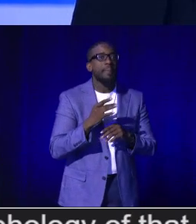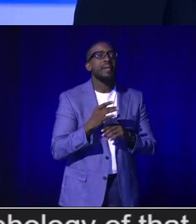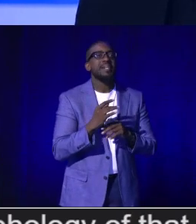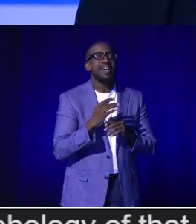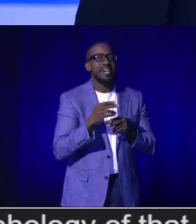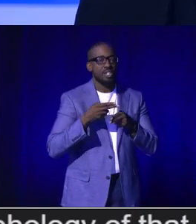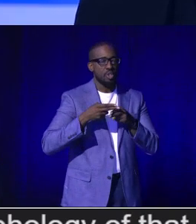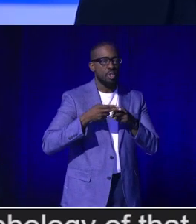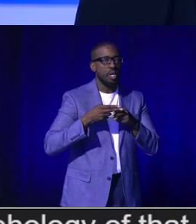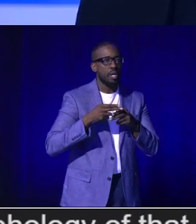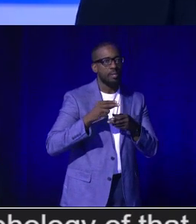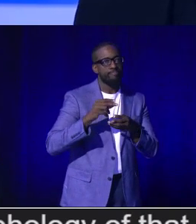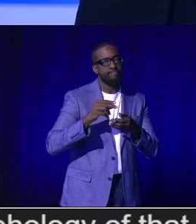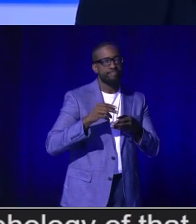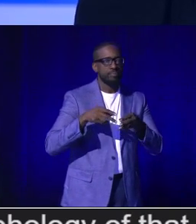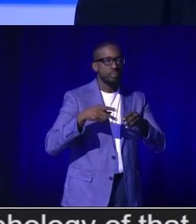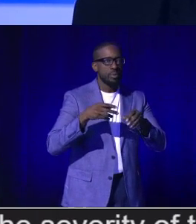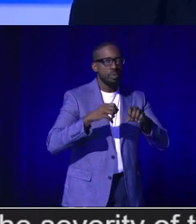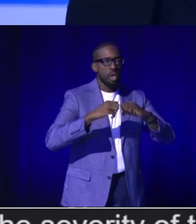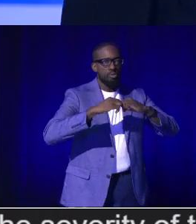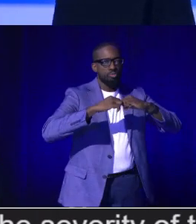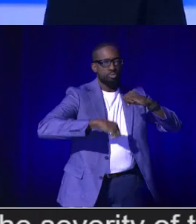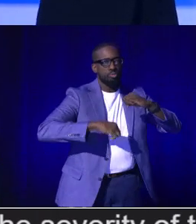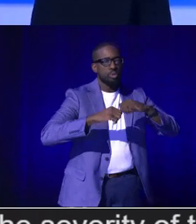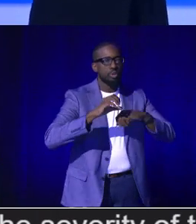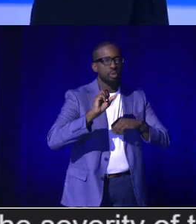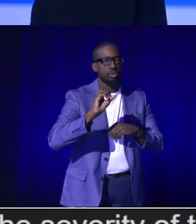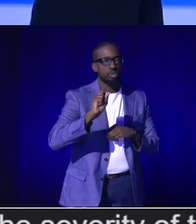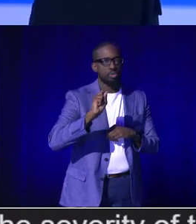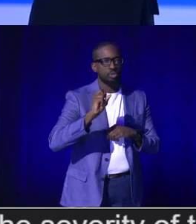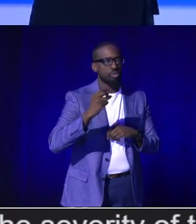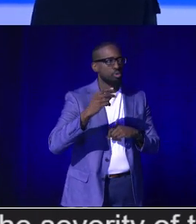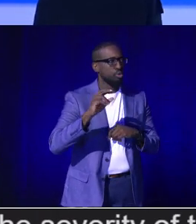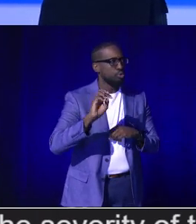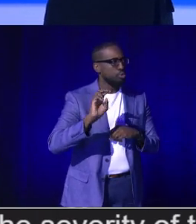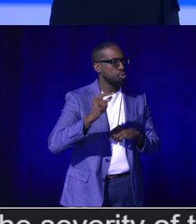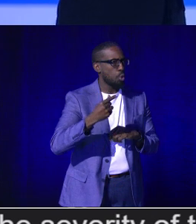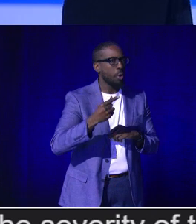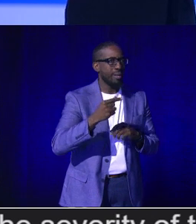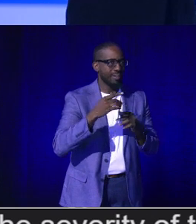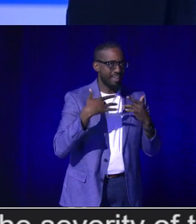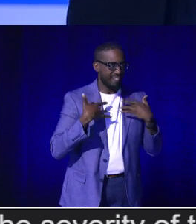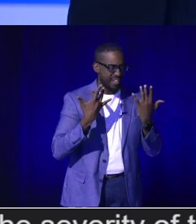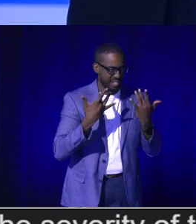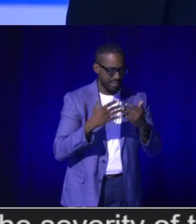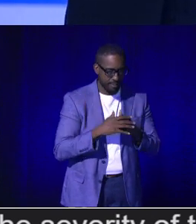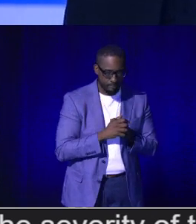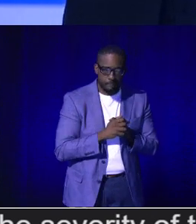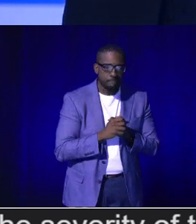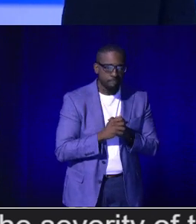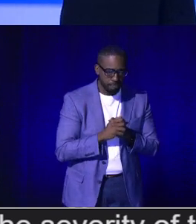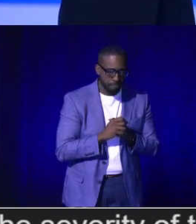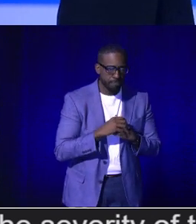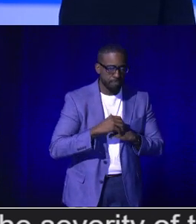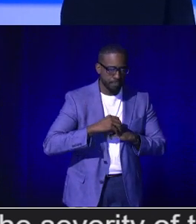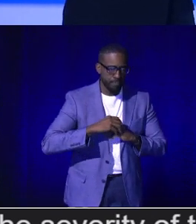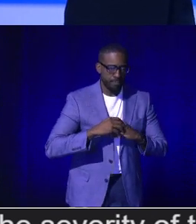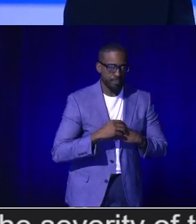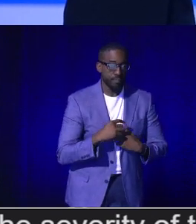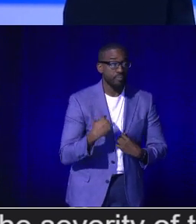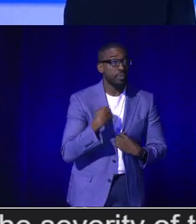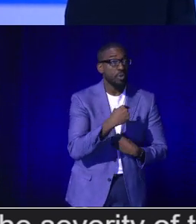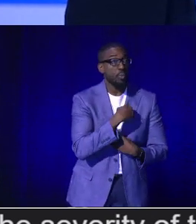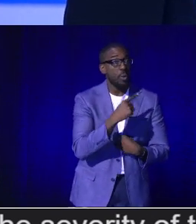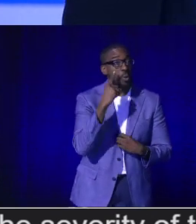event. And so based on these observations, we were thinking about